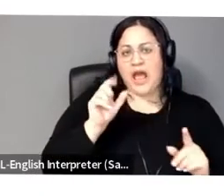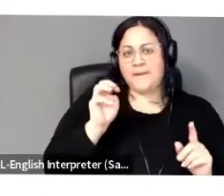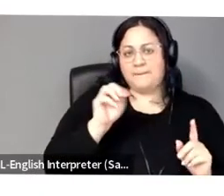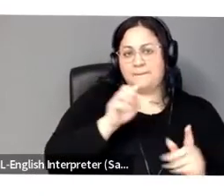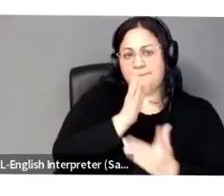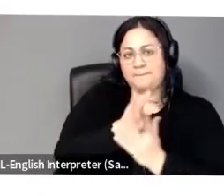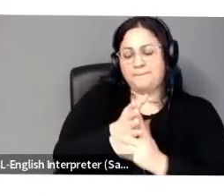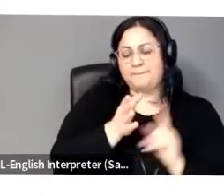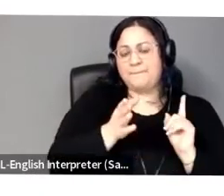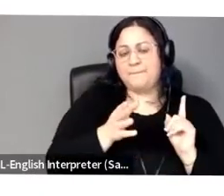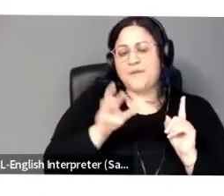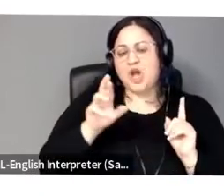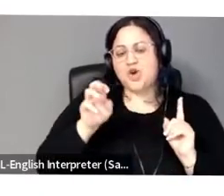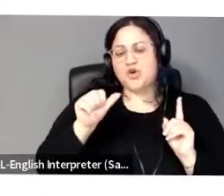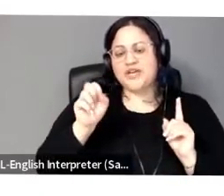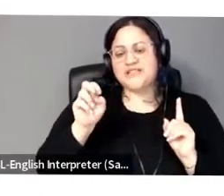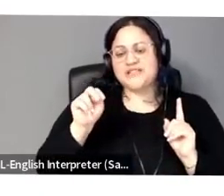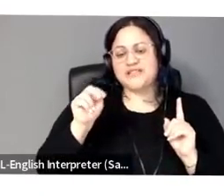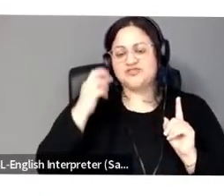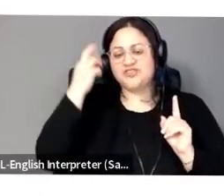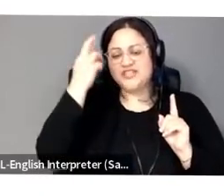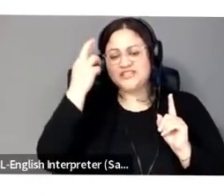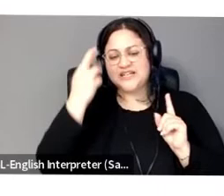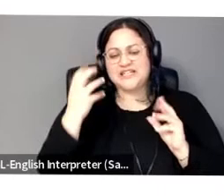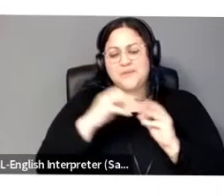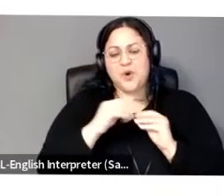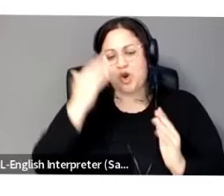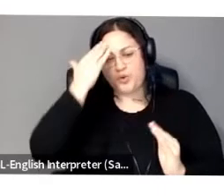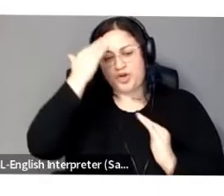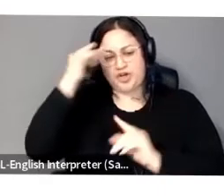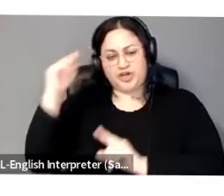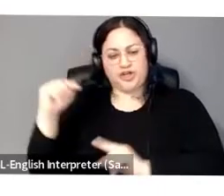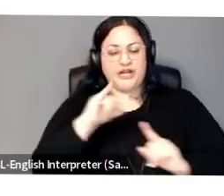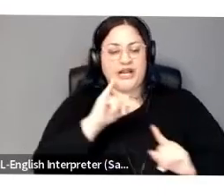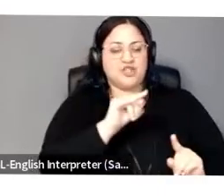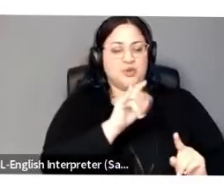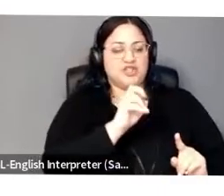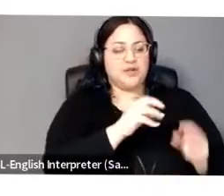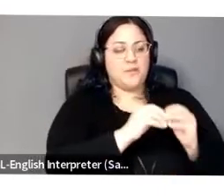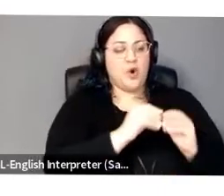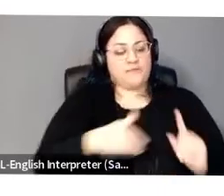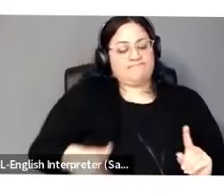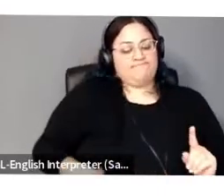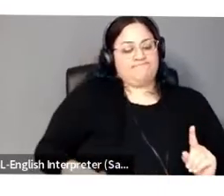that reason is more conscious, whereas intuition is more subconscious.